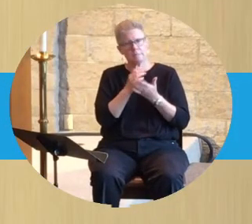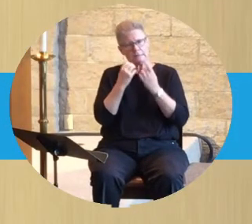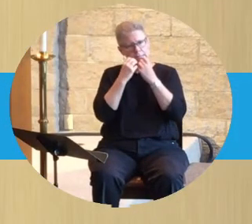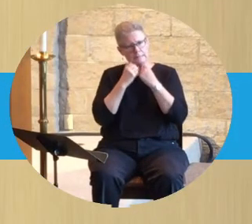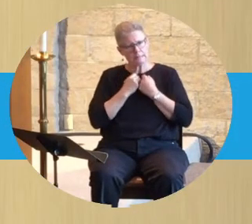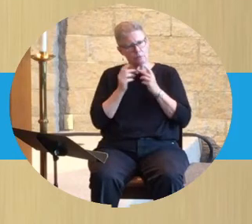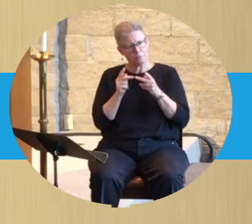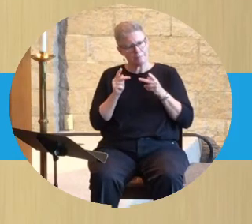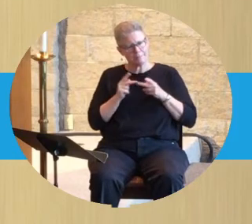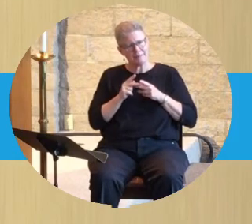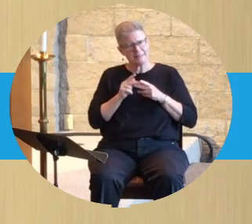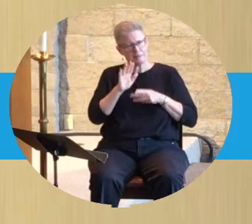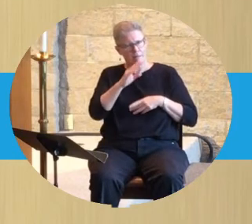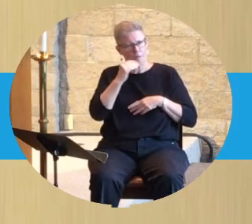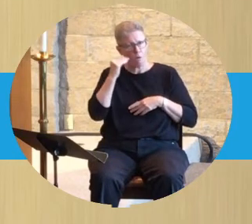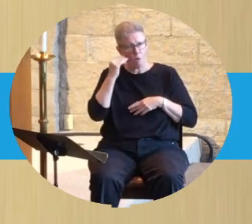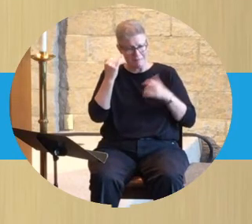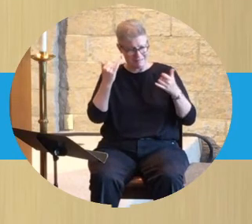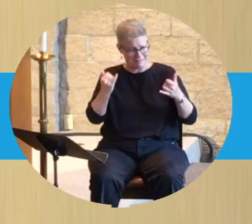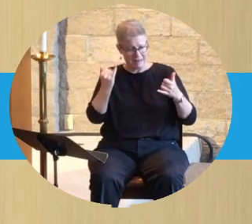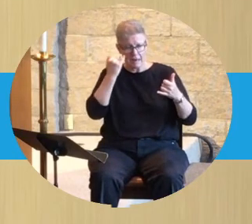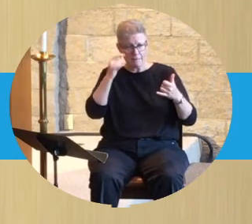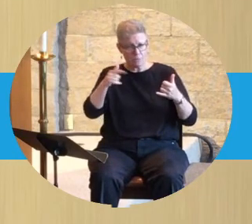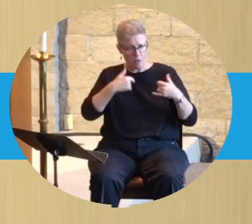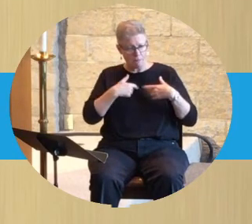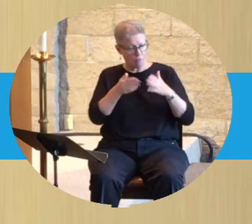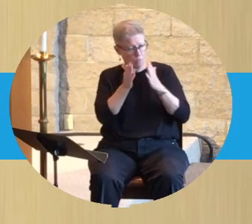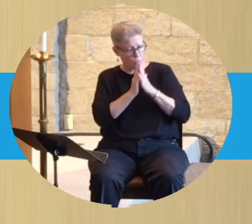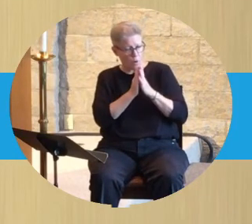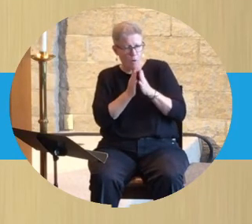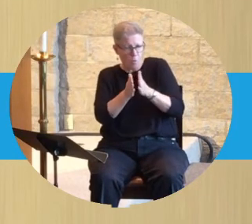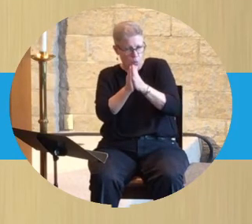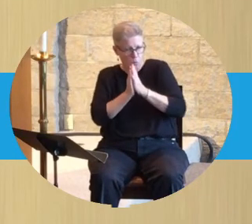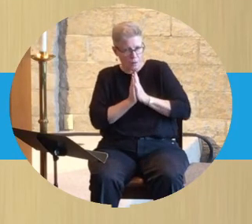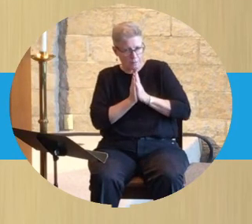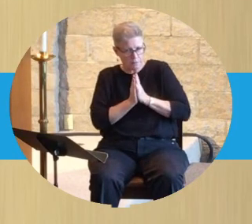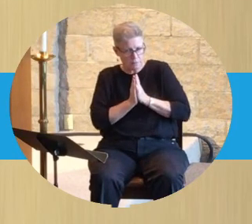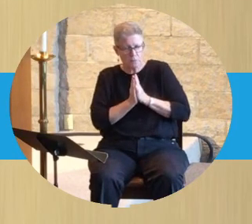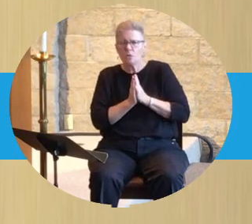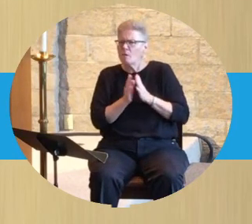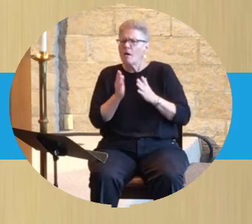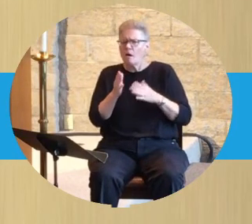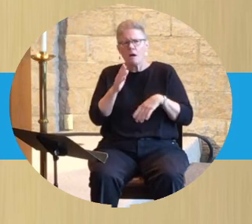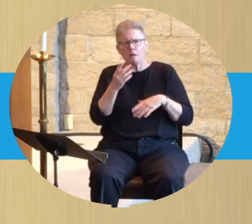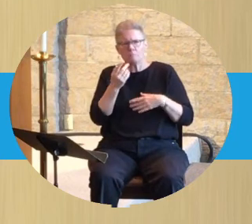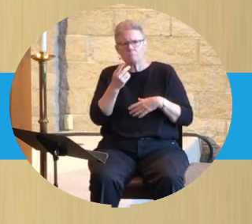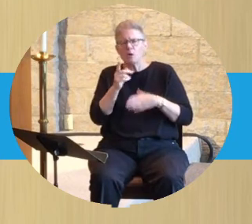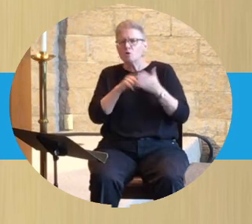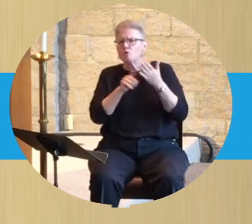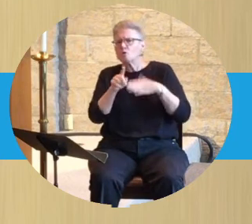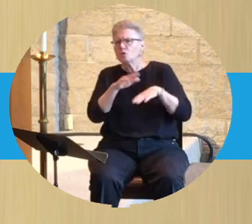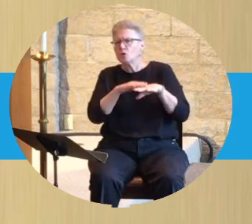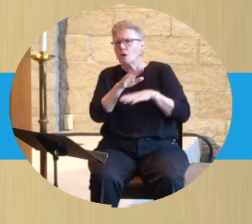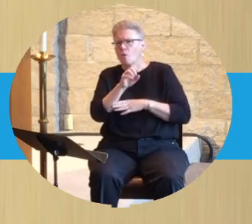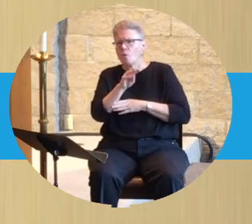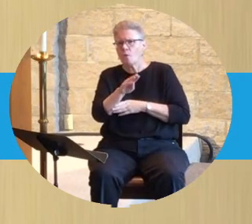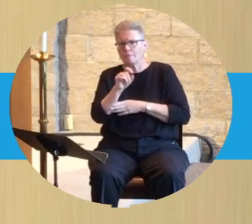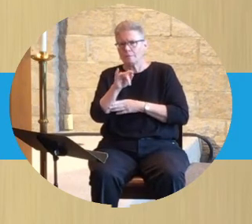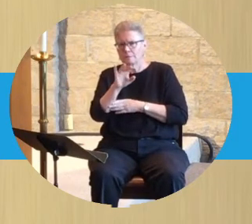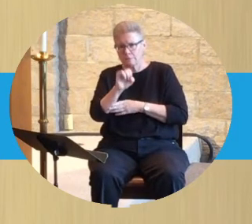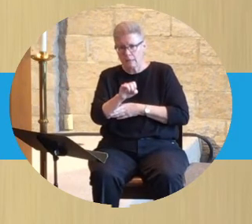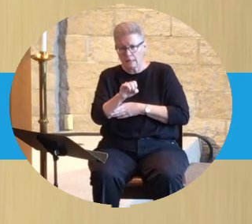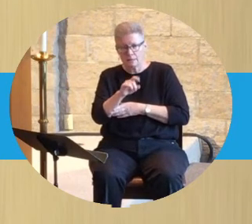if you have a prayer request, by all means, go on our website, fill out that prayer request, and immediately our prayer ministry will begin